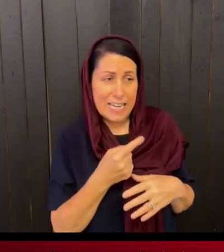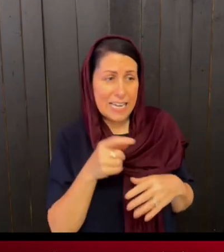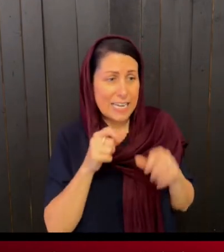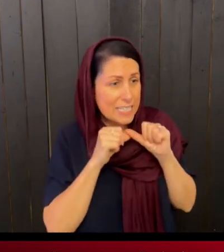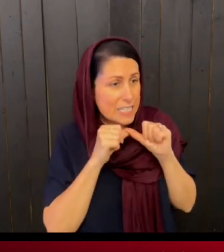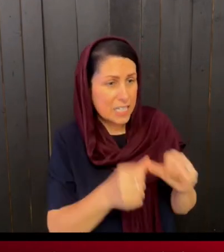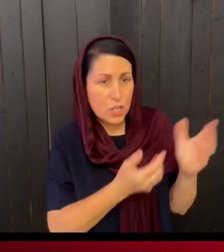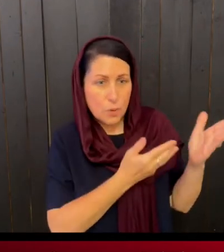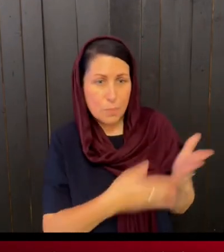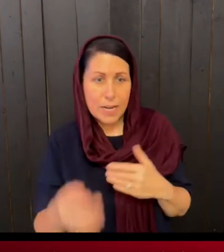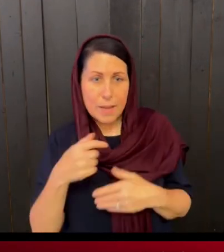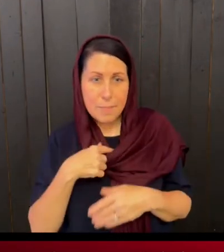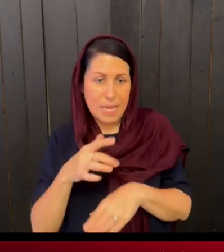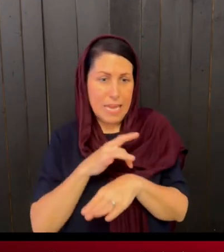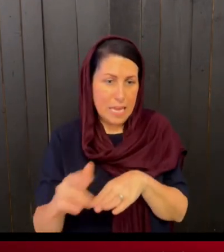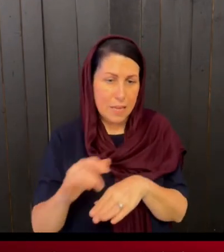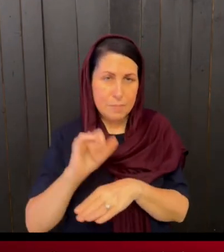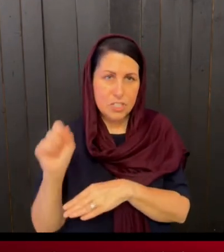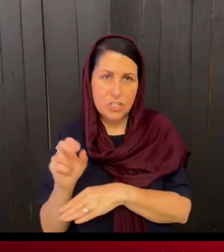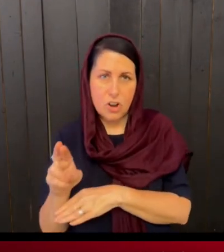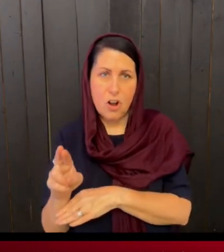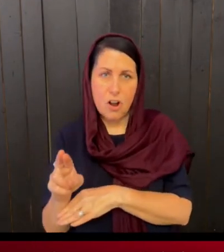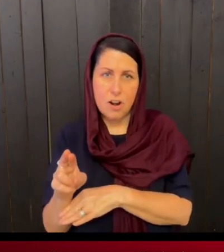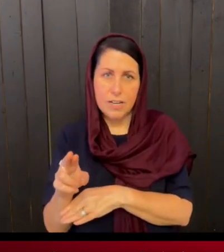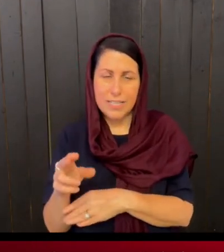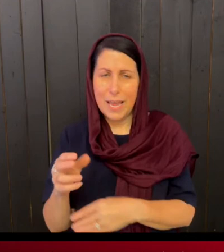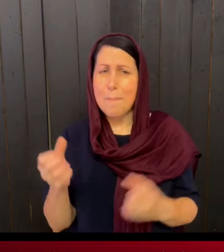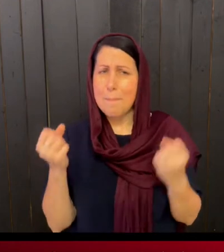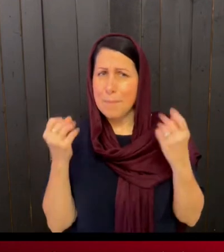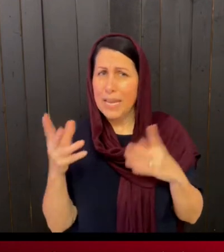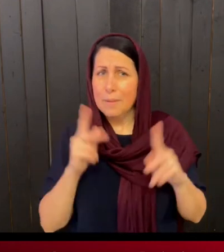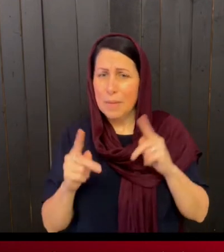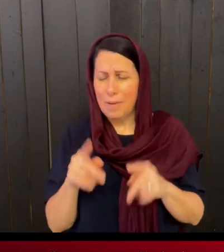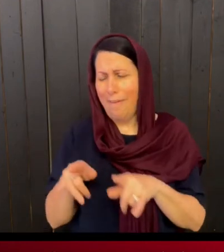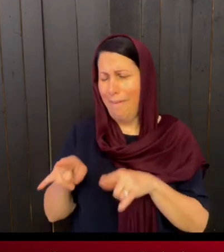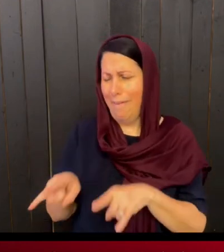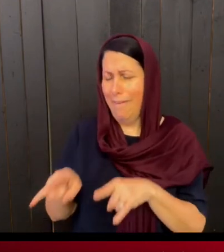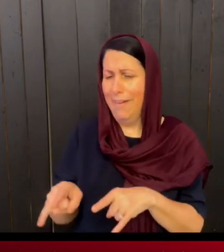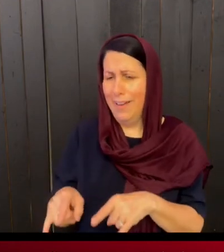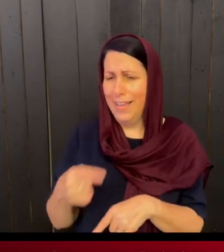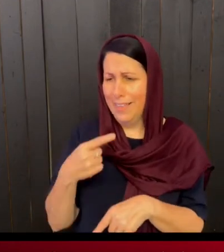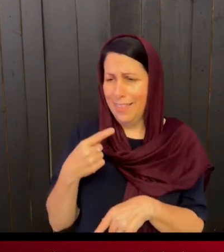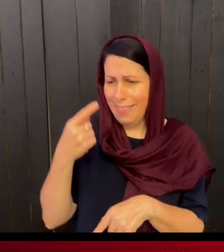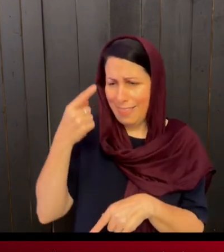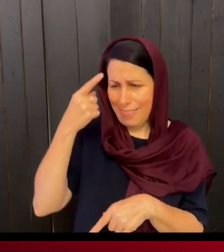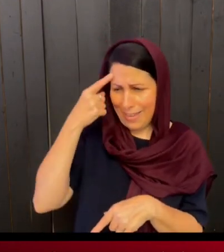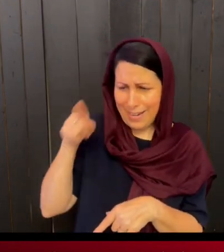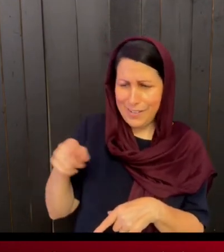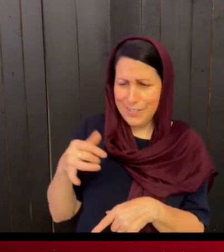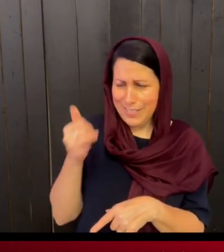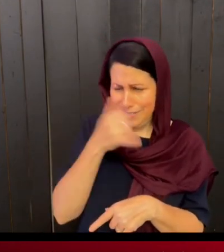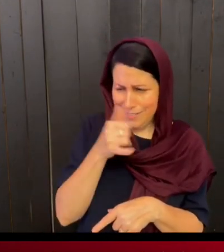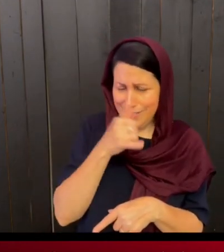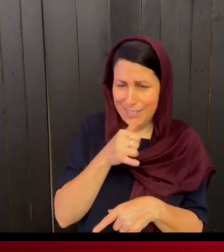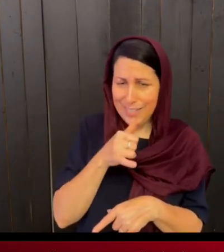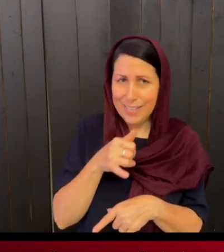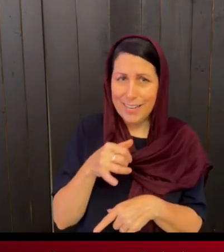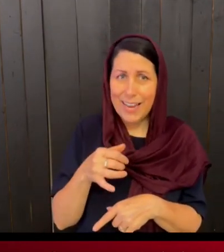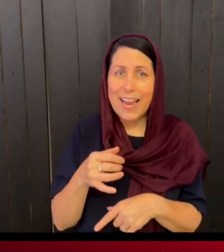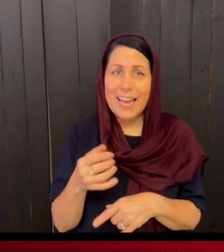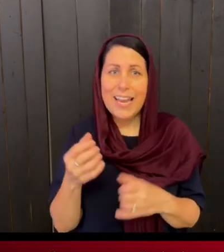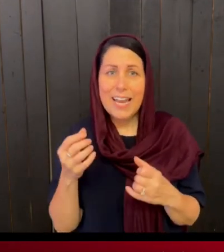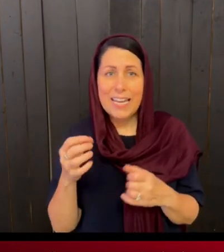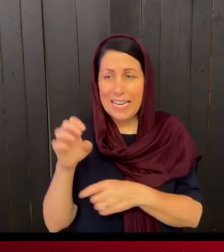lot of people would just laugh at that and say, "Yeah, you're silly." I mean, honestly, Elisha, I can picture with some of the things he did, he